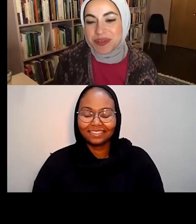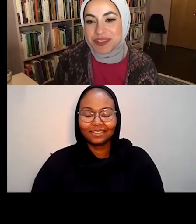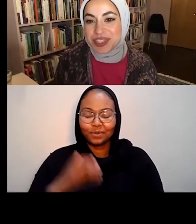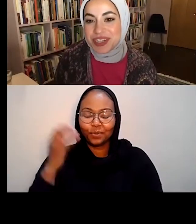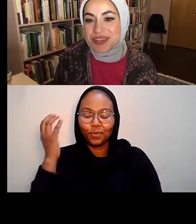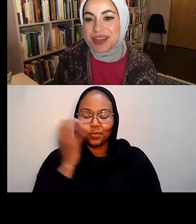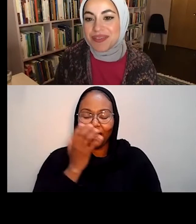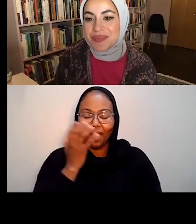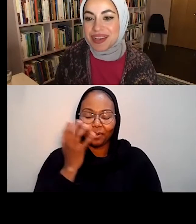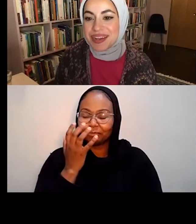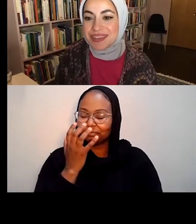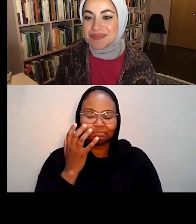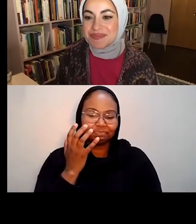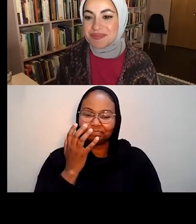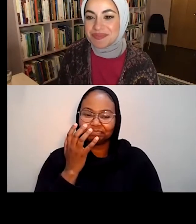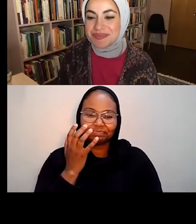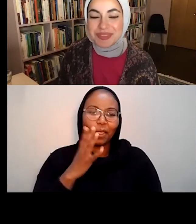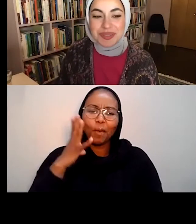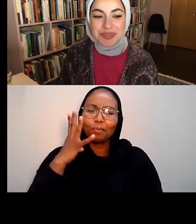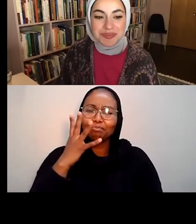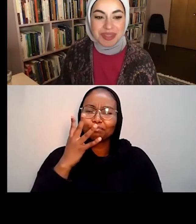What a beautiful journey you all have been on.